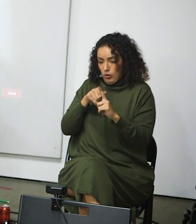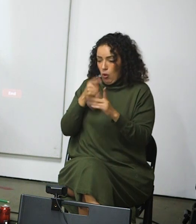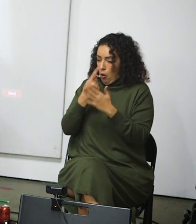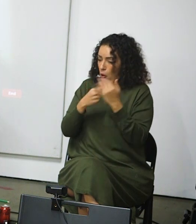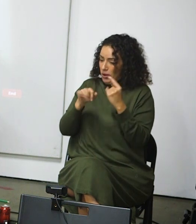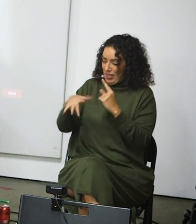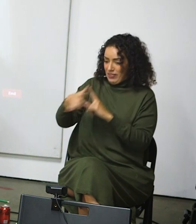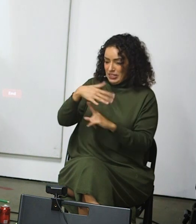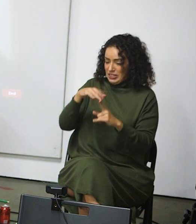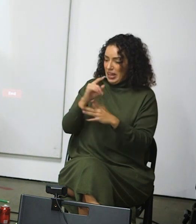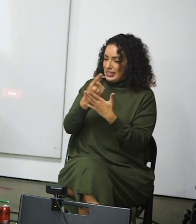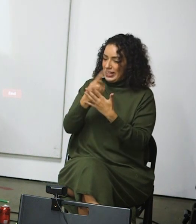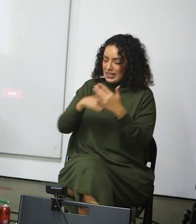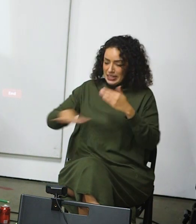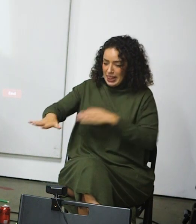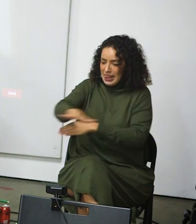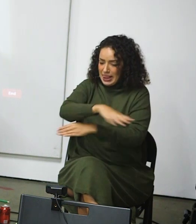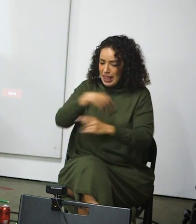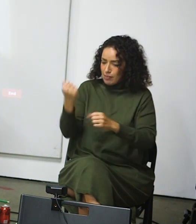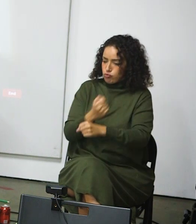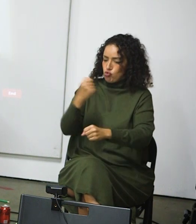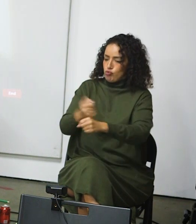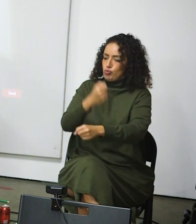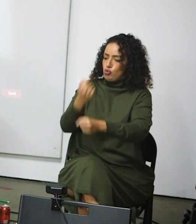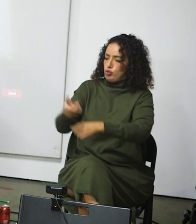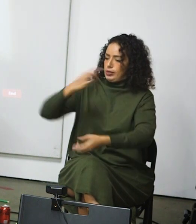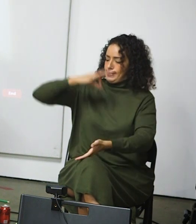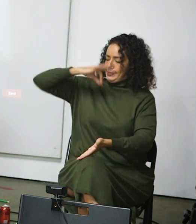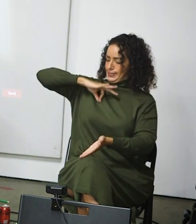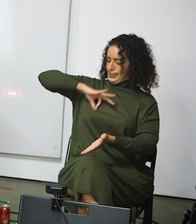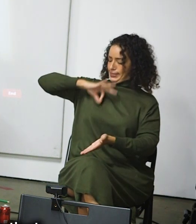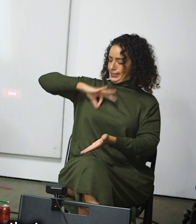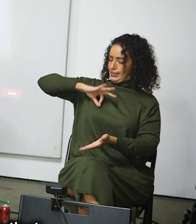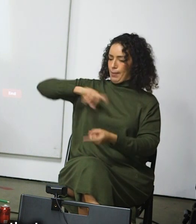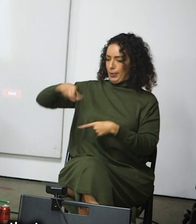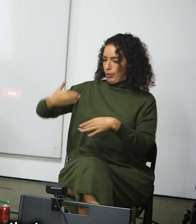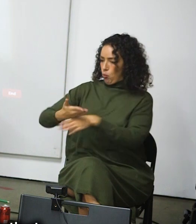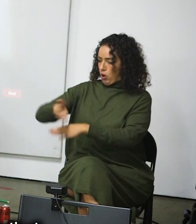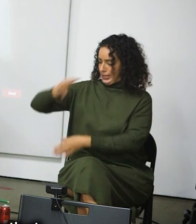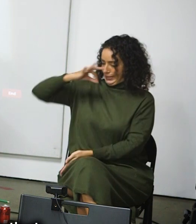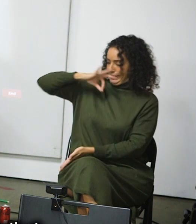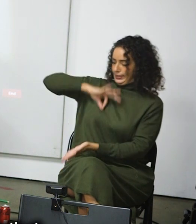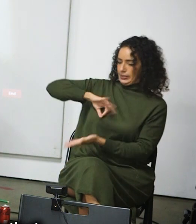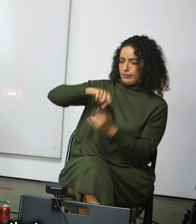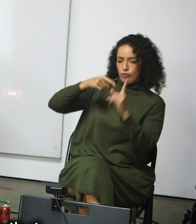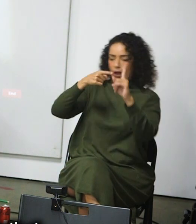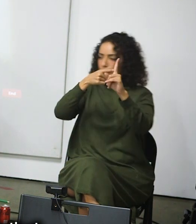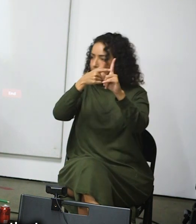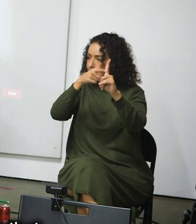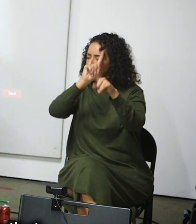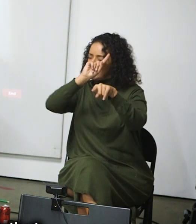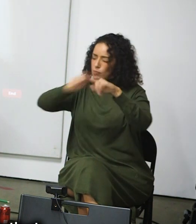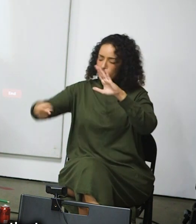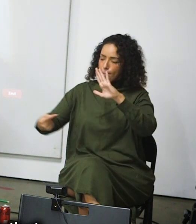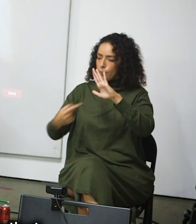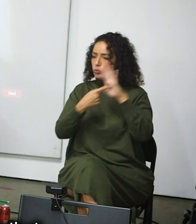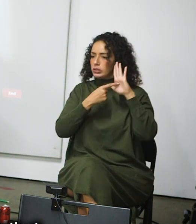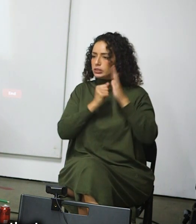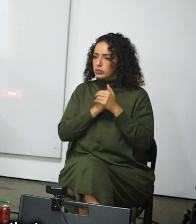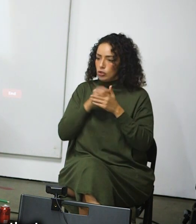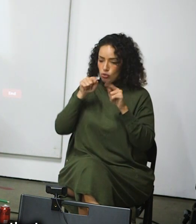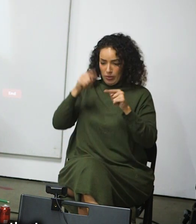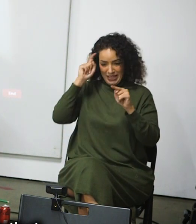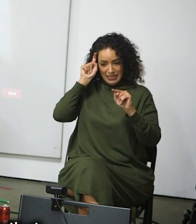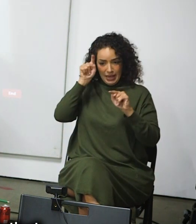be made from the land or the labor of people. And so that the sense of a social imaginary that we're